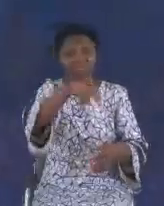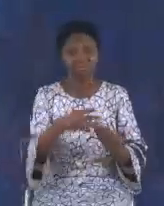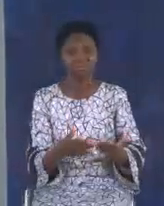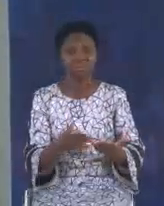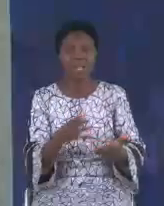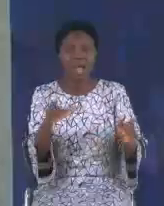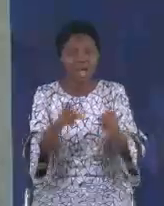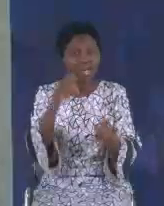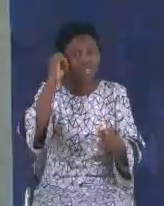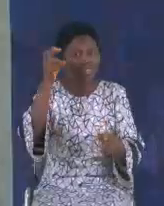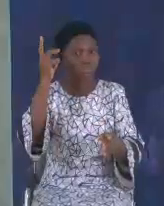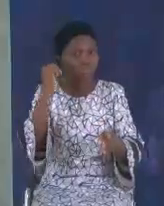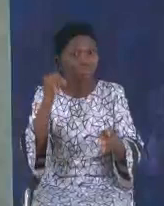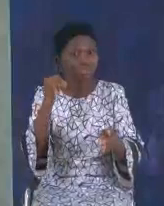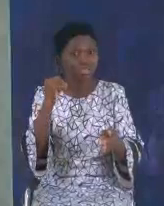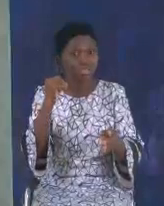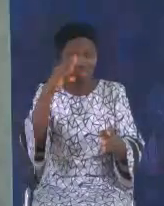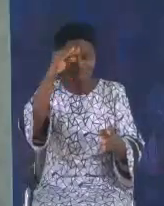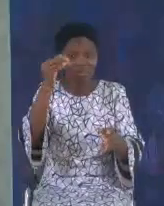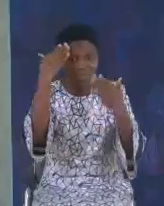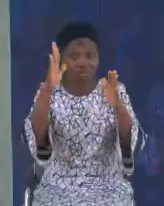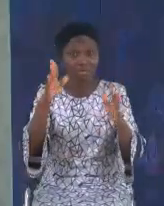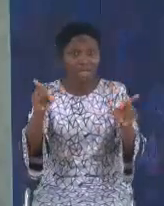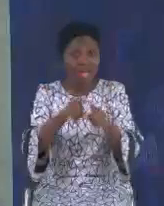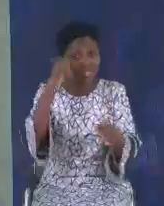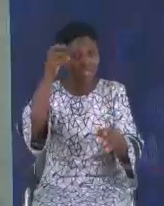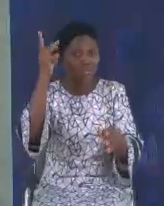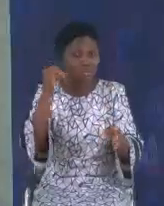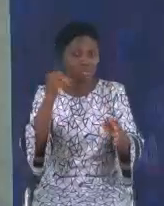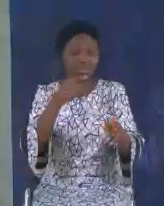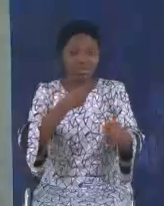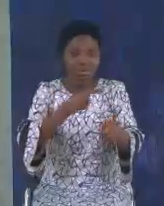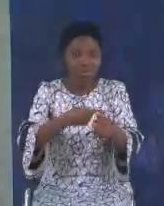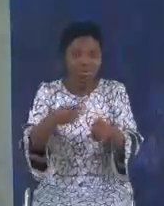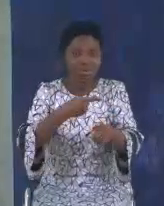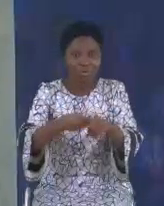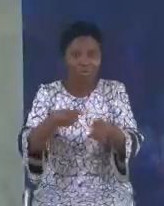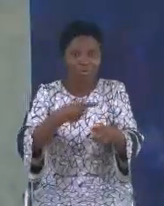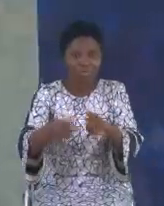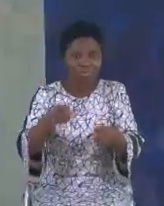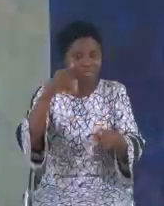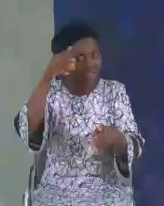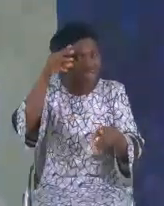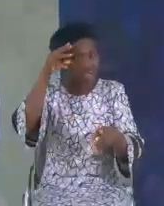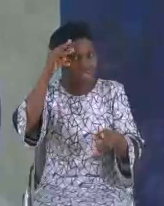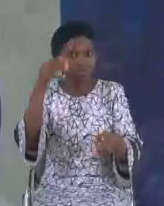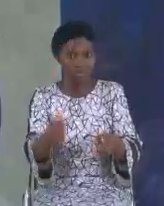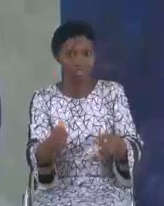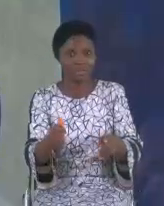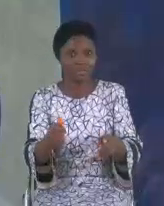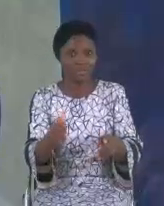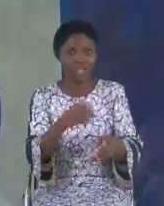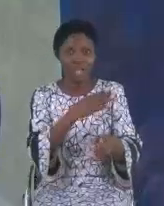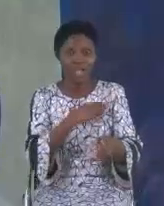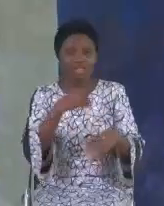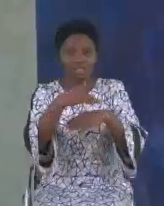hurting himself, that his life is in the blood. And as he loses the blood, he was losing life. He